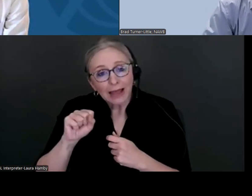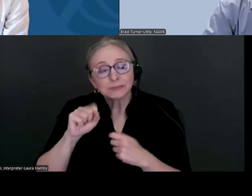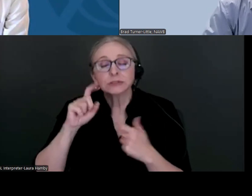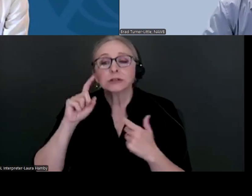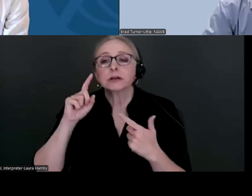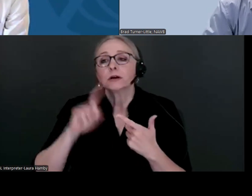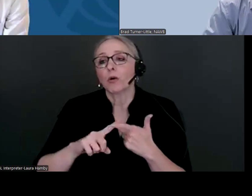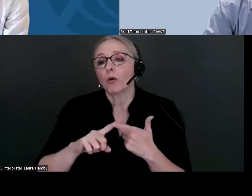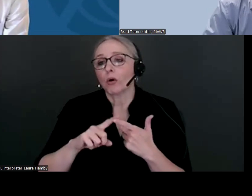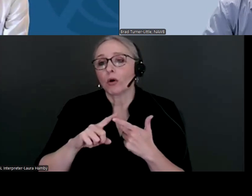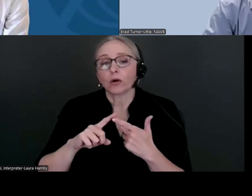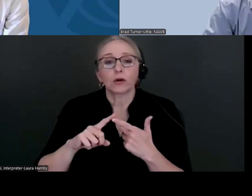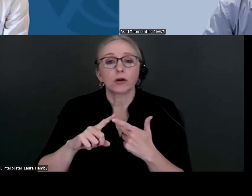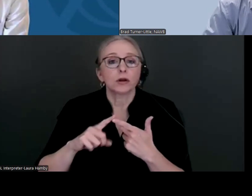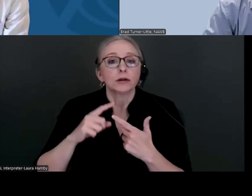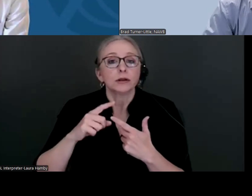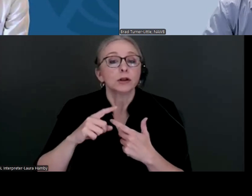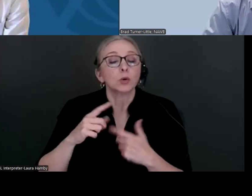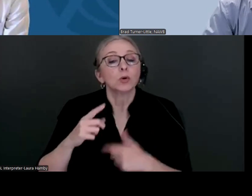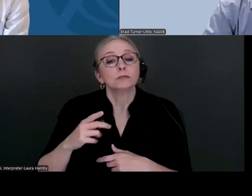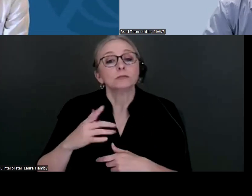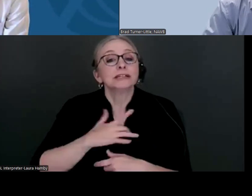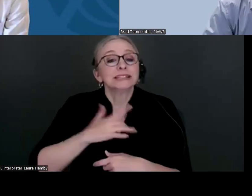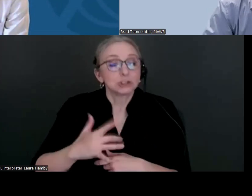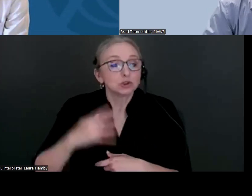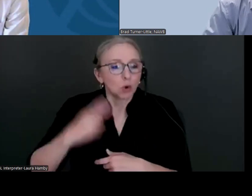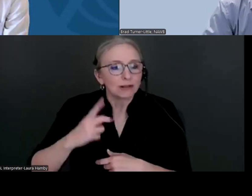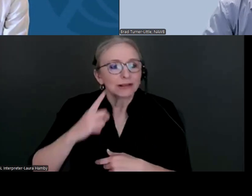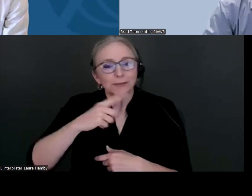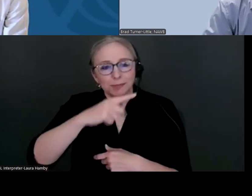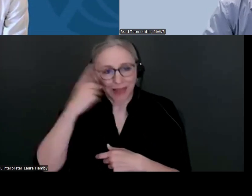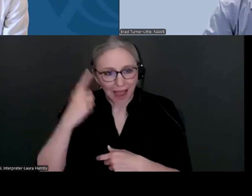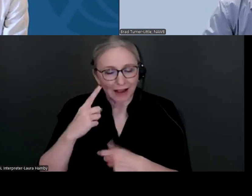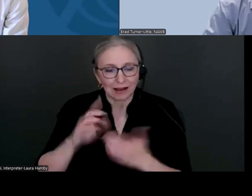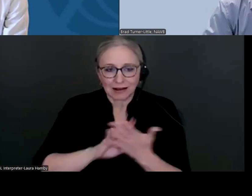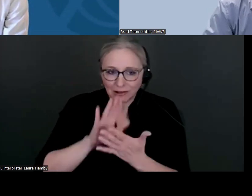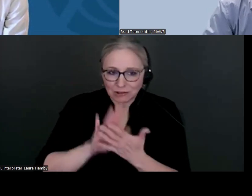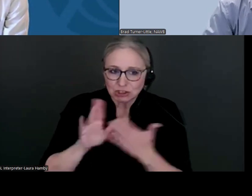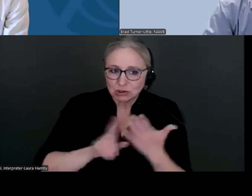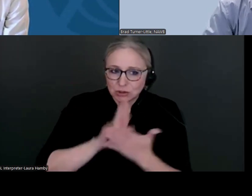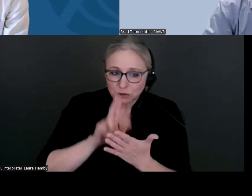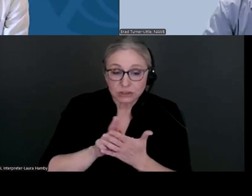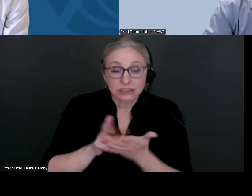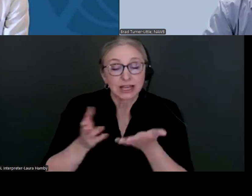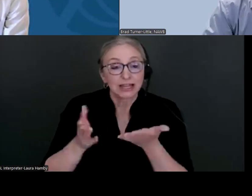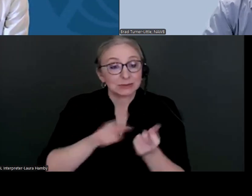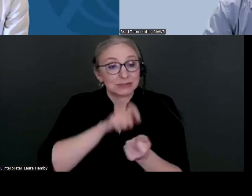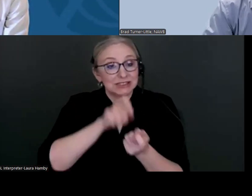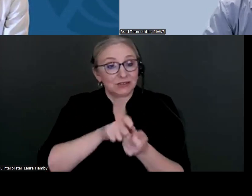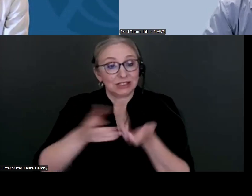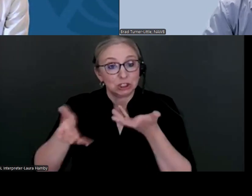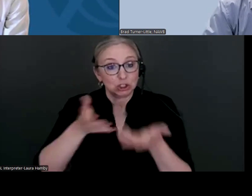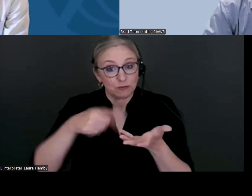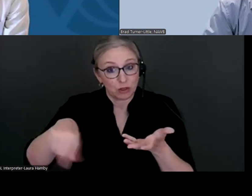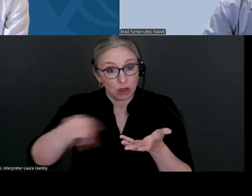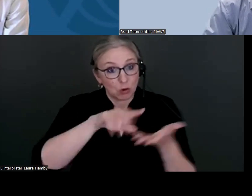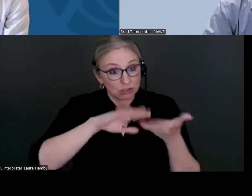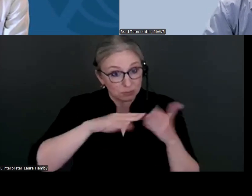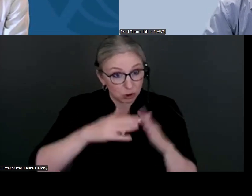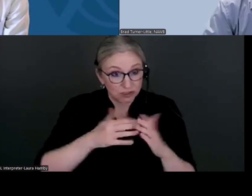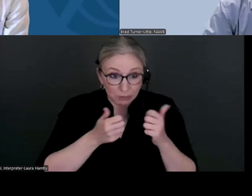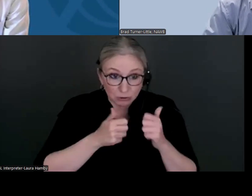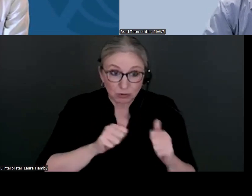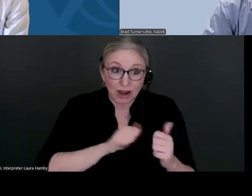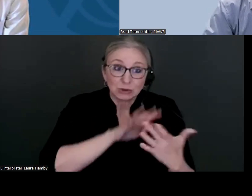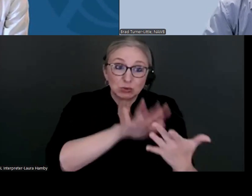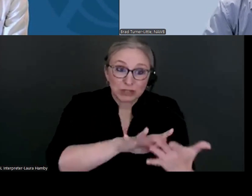or historically Black colleges and universities or other entities that specifically serve some of the marginalized communities we're really trying to reach.